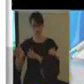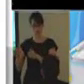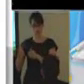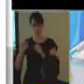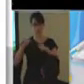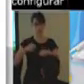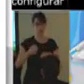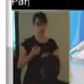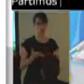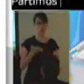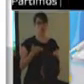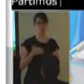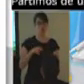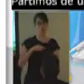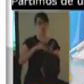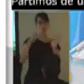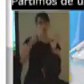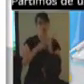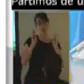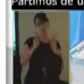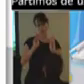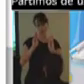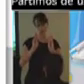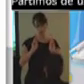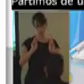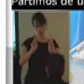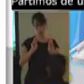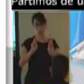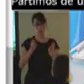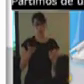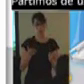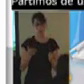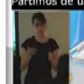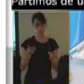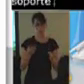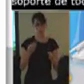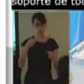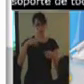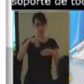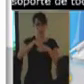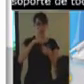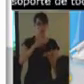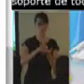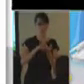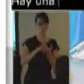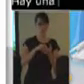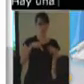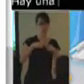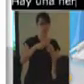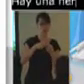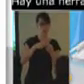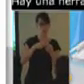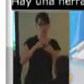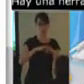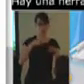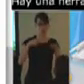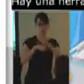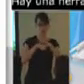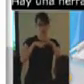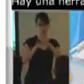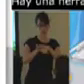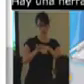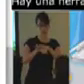We based it all on an educational plan as the underpinning element. We had a management tool